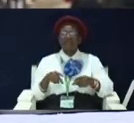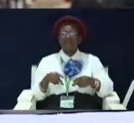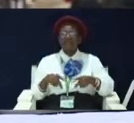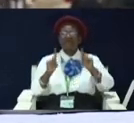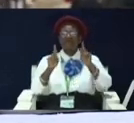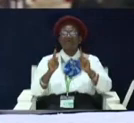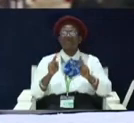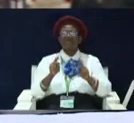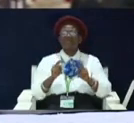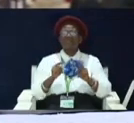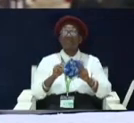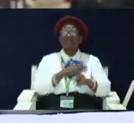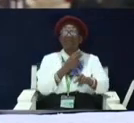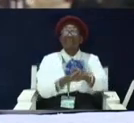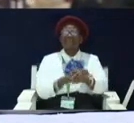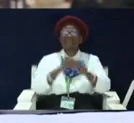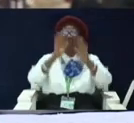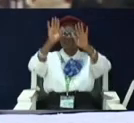miracles.